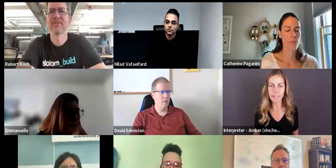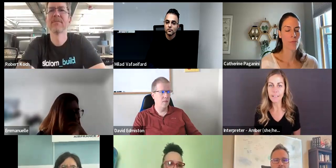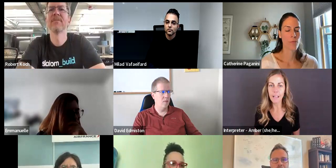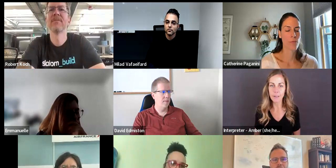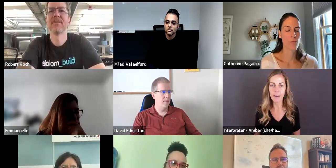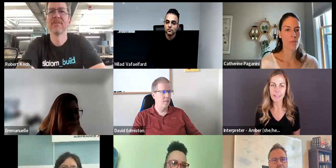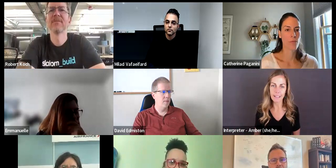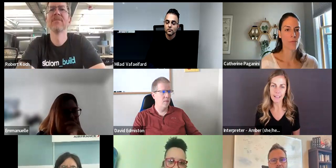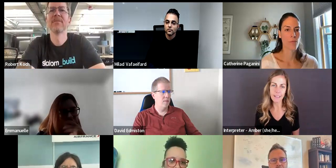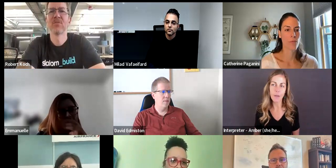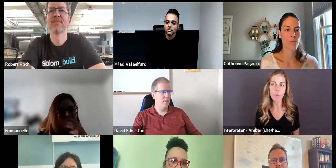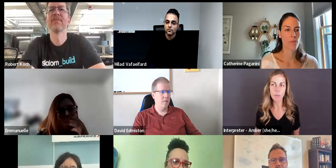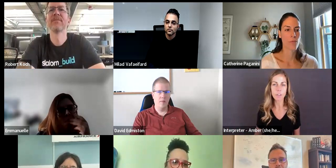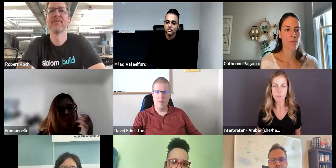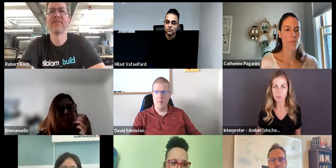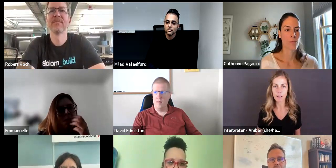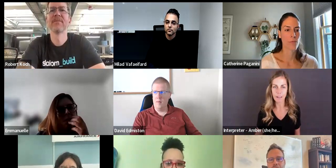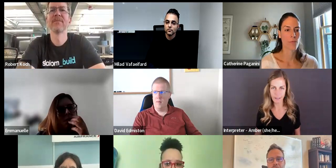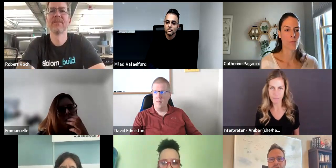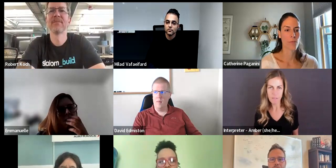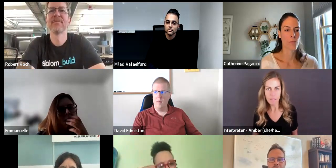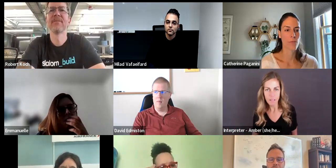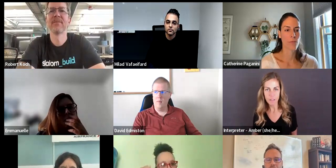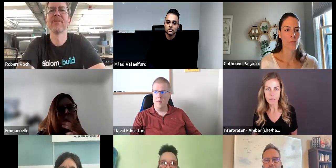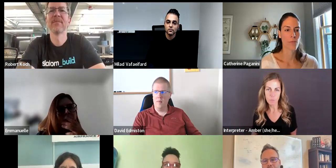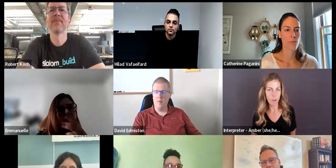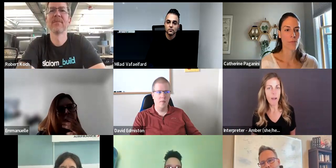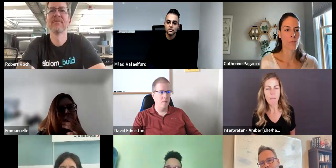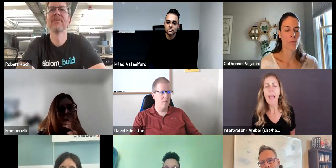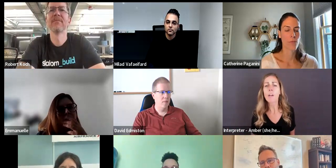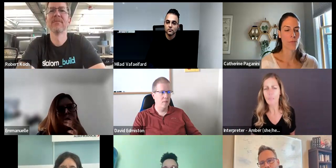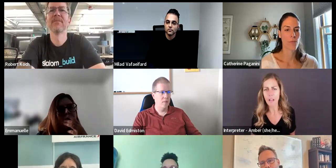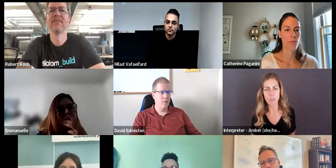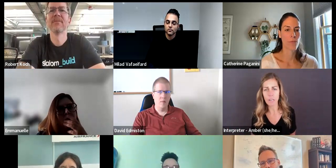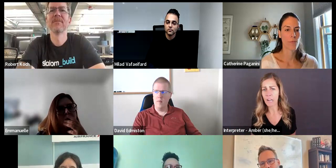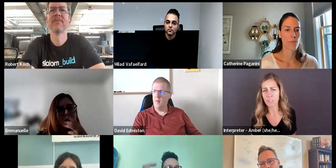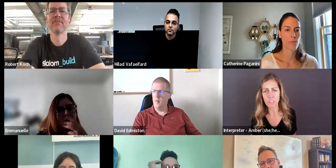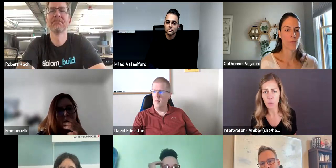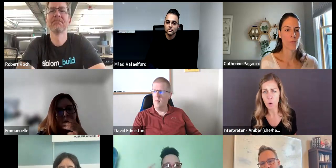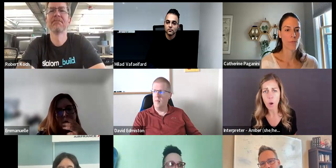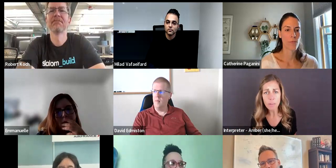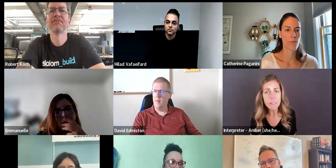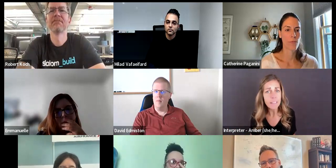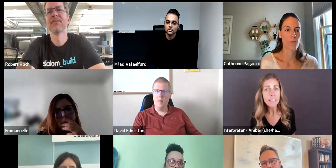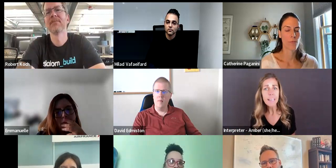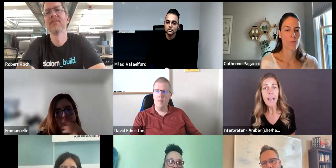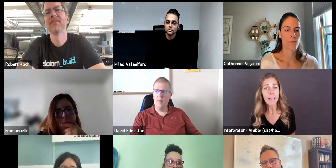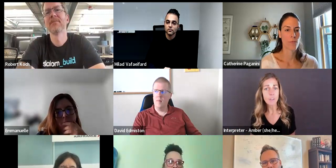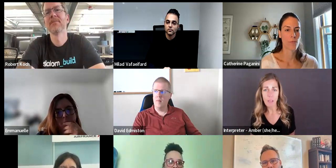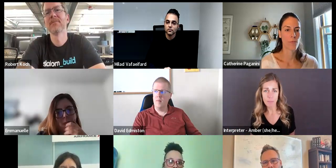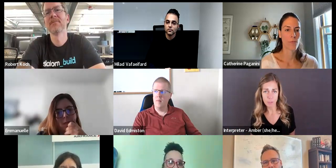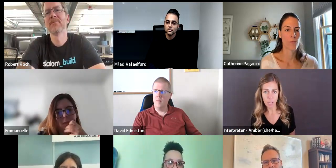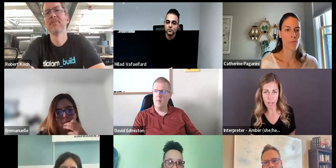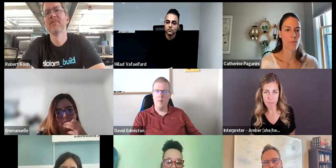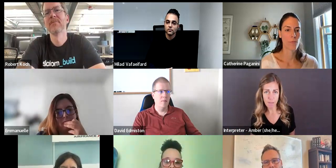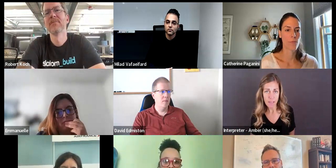a deadline or anything like that. Yeah, you can contribute at any time. That's good. I know how that goes. And I also know that we're all busy and